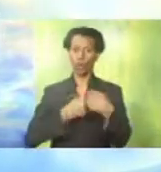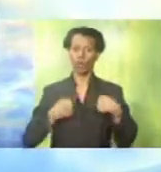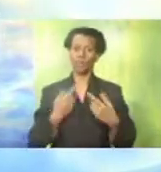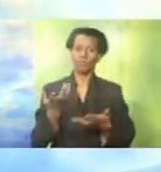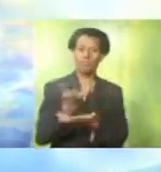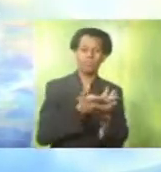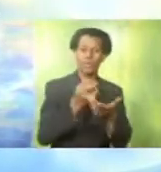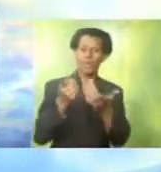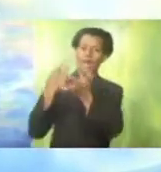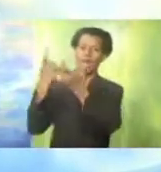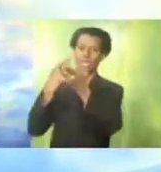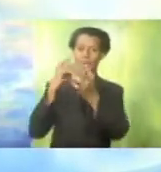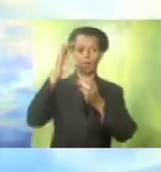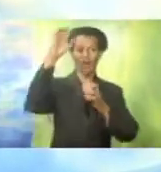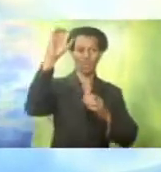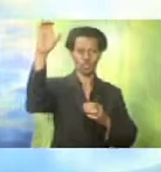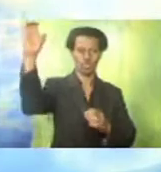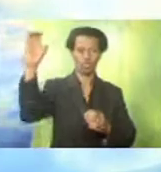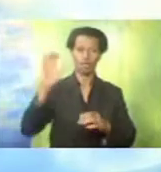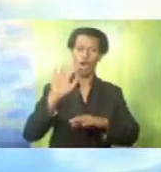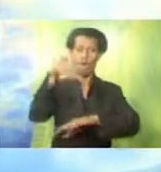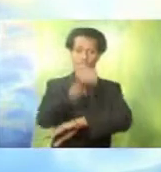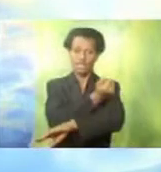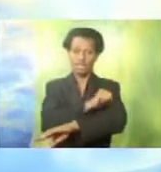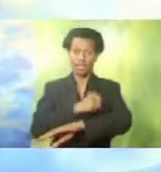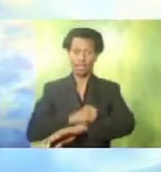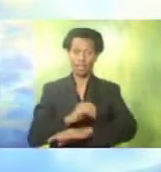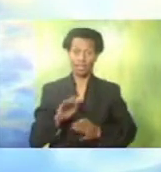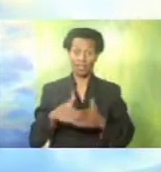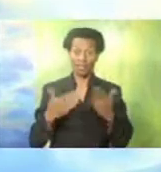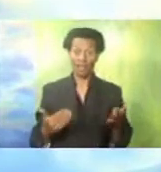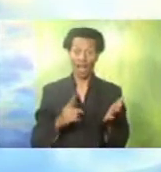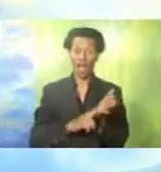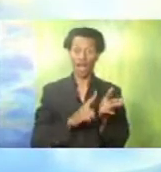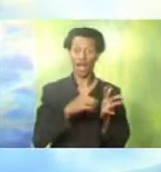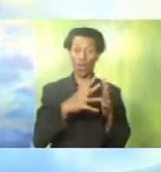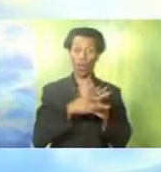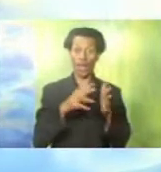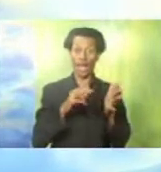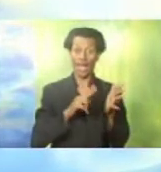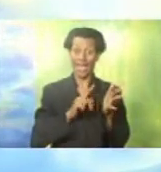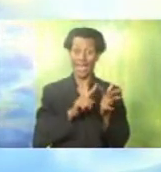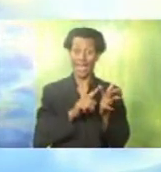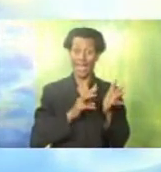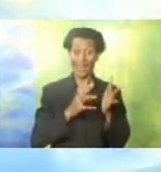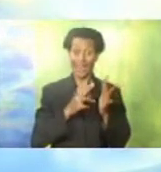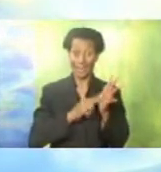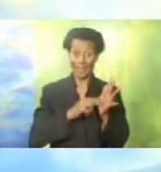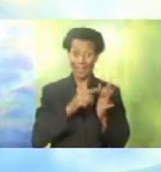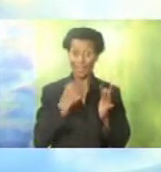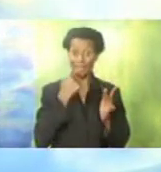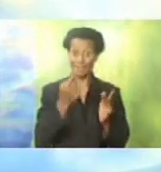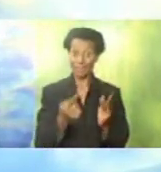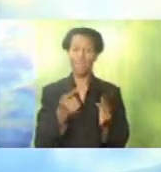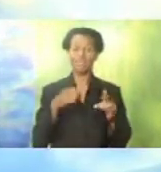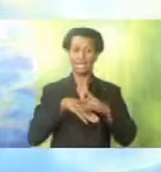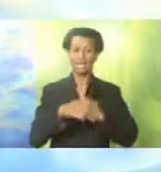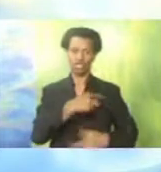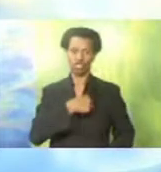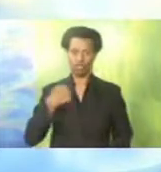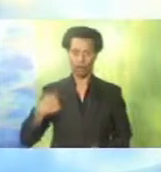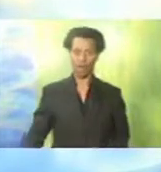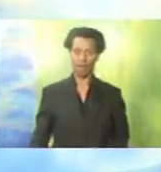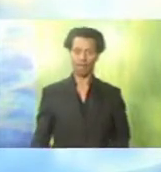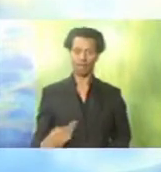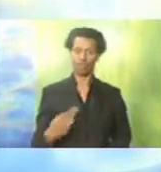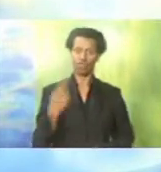countries. Leweni, who himself will take up the consular position at our embassy in the People's Republic of China, believes the training will prepare diplomats